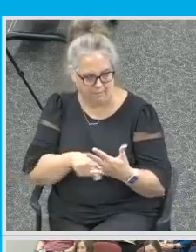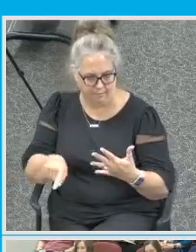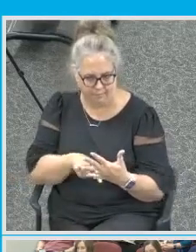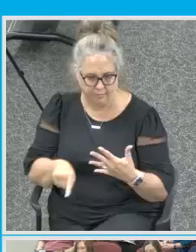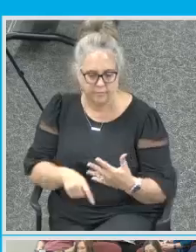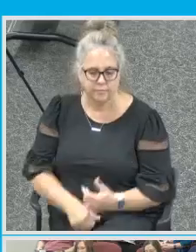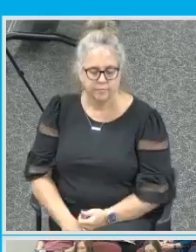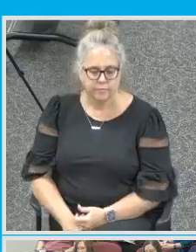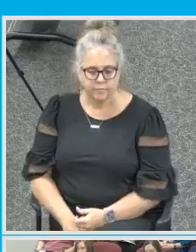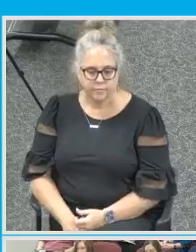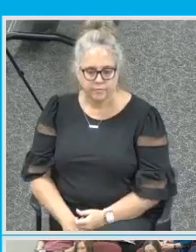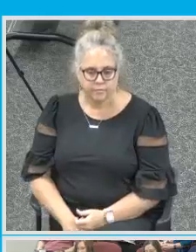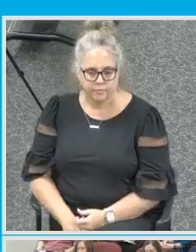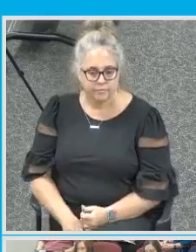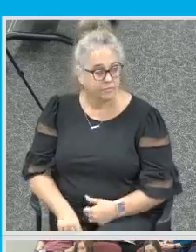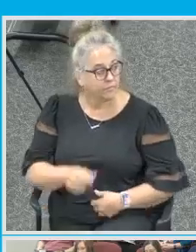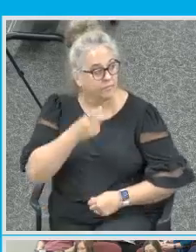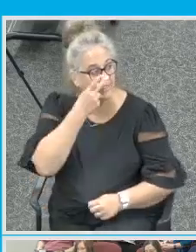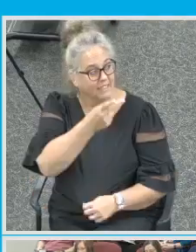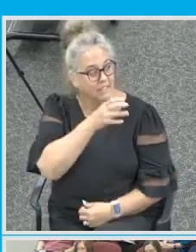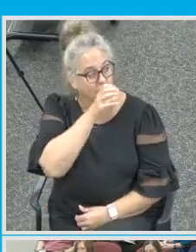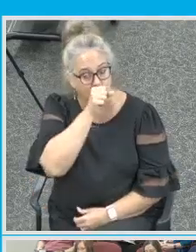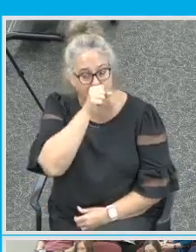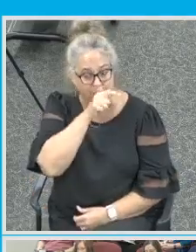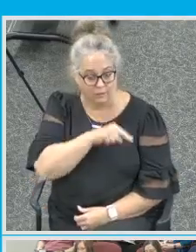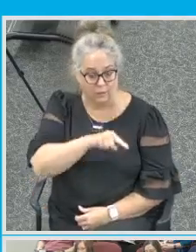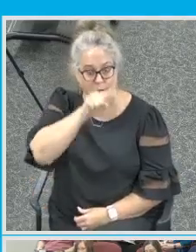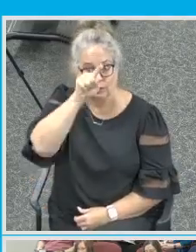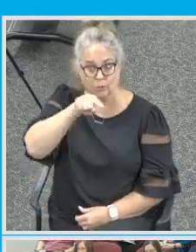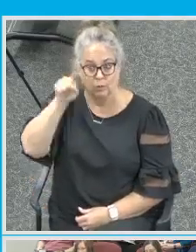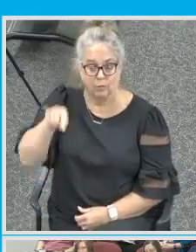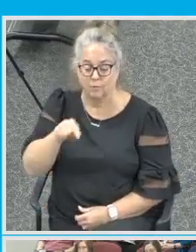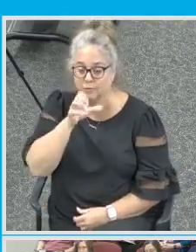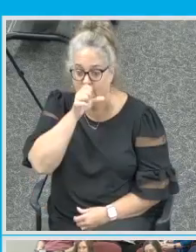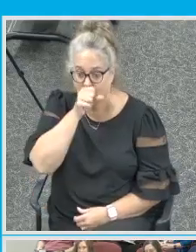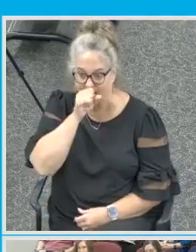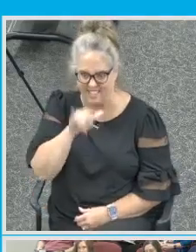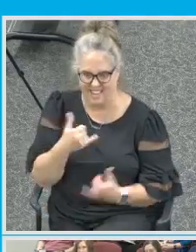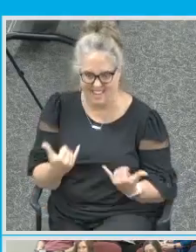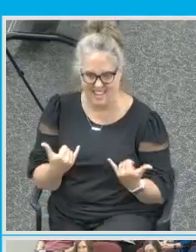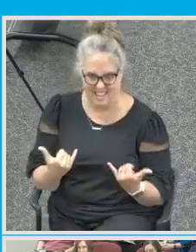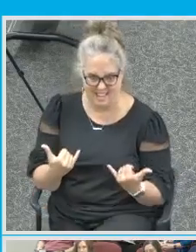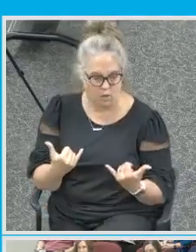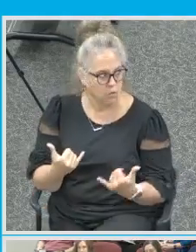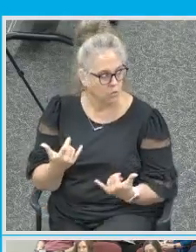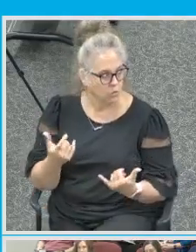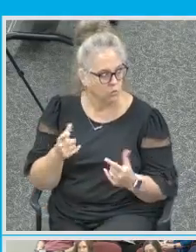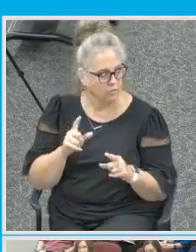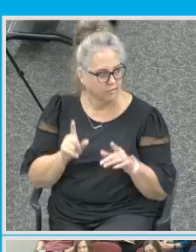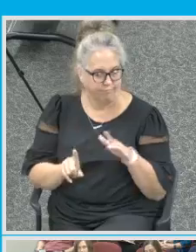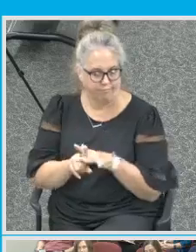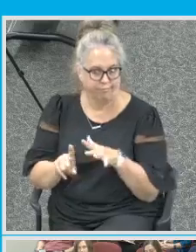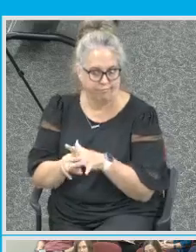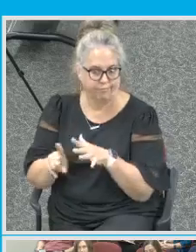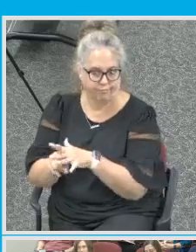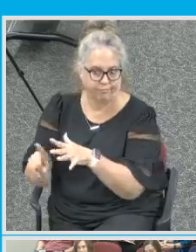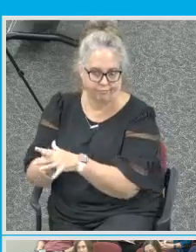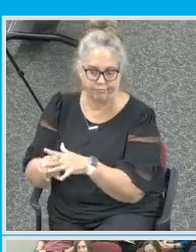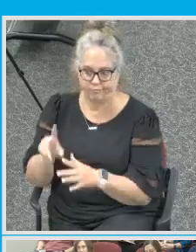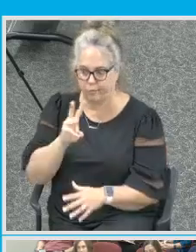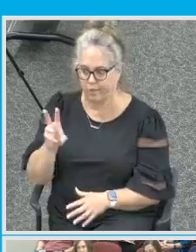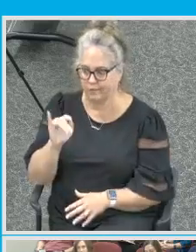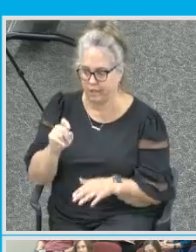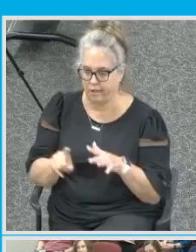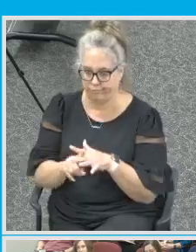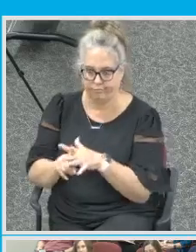The orange line is our current cases that meet our case definition in public health, so typically symptoms and